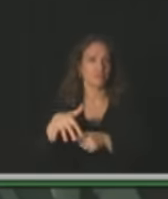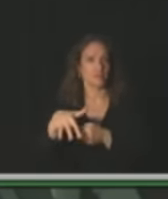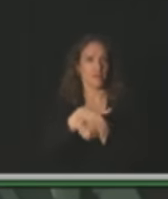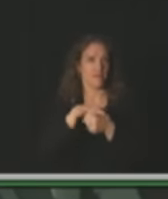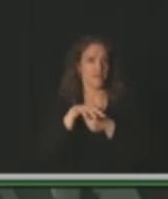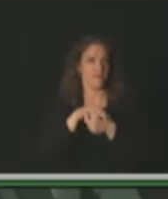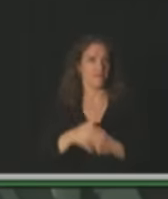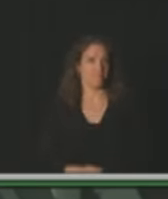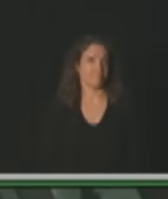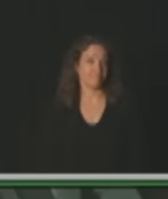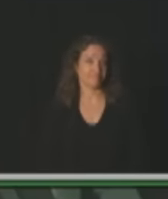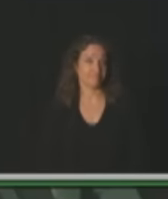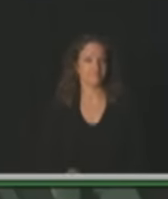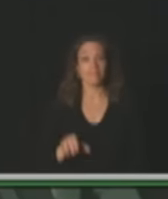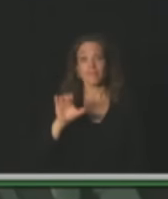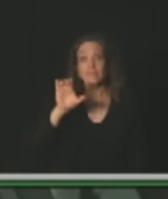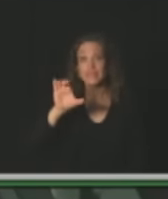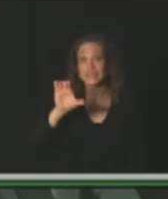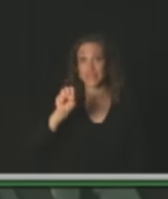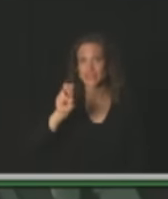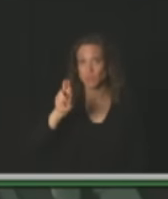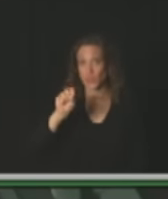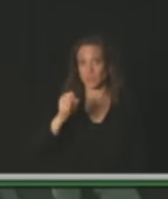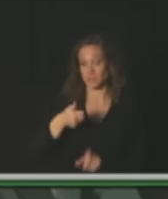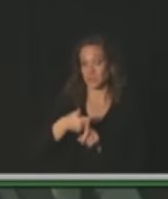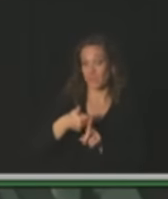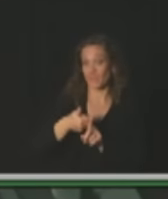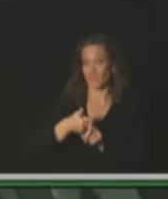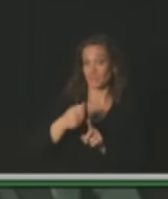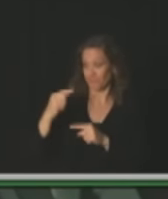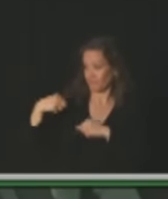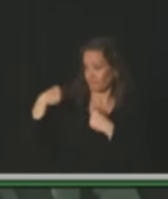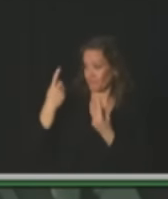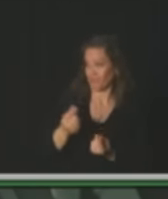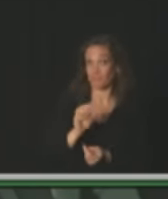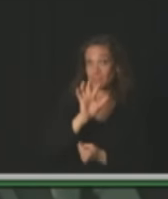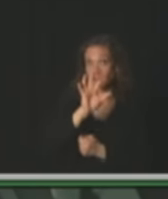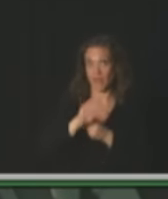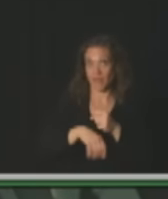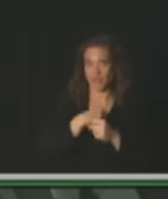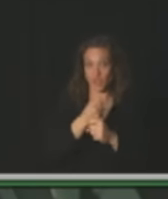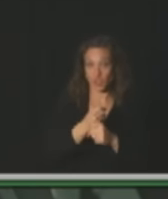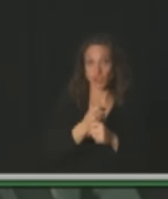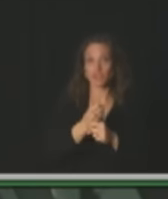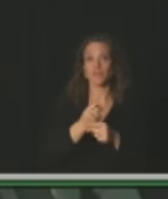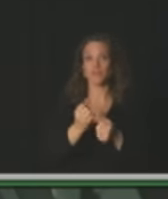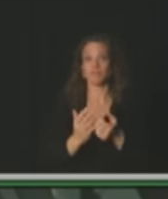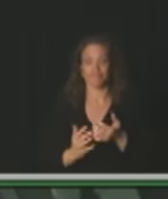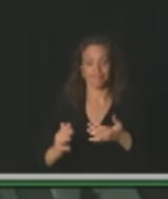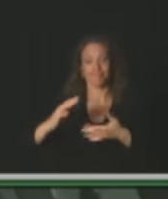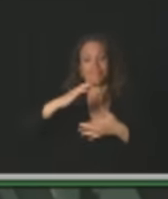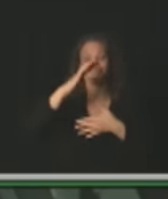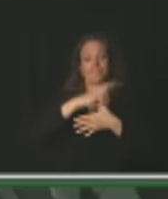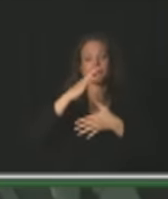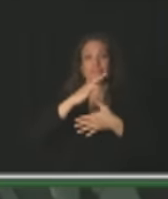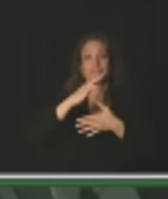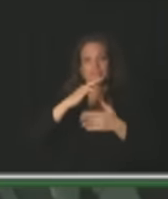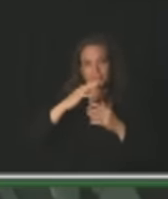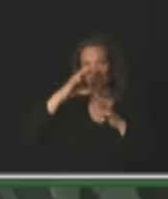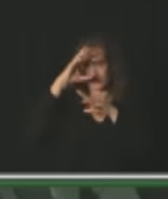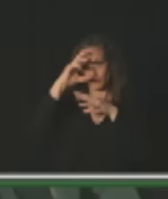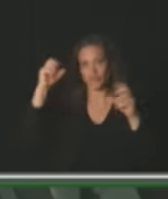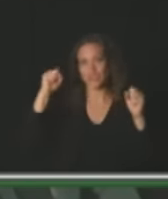Sacramento State, for 5 years, has been on the President's Honor Roll for